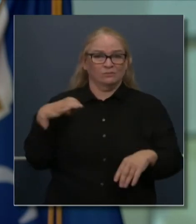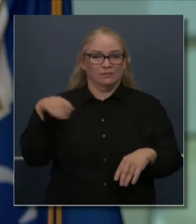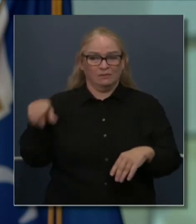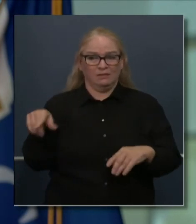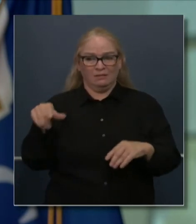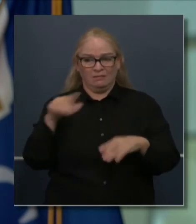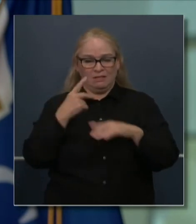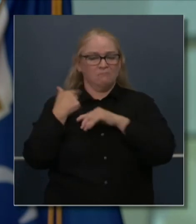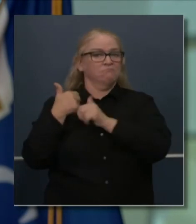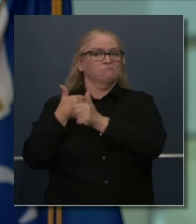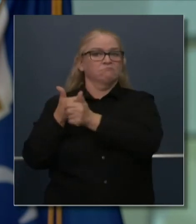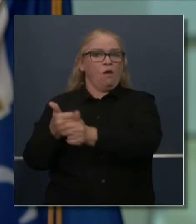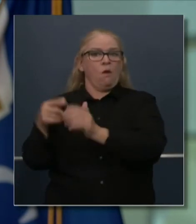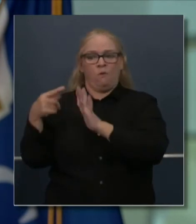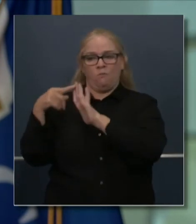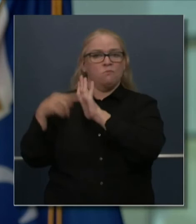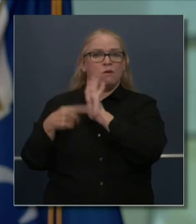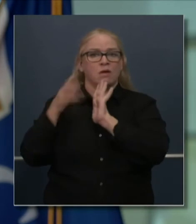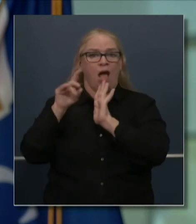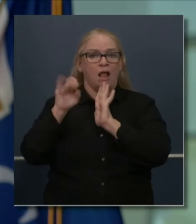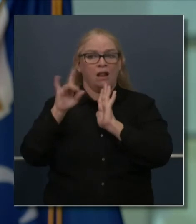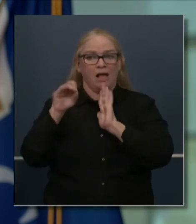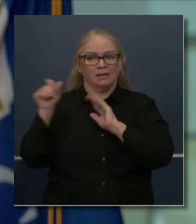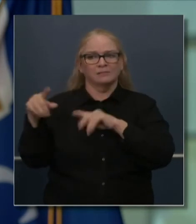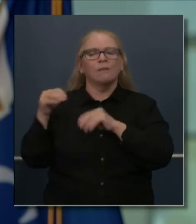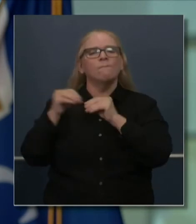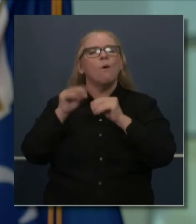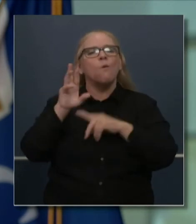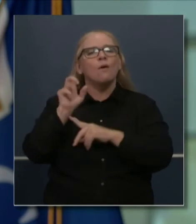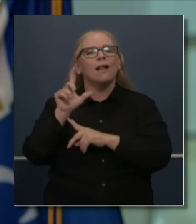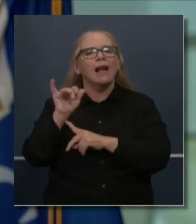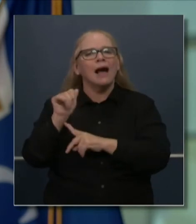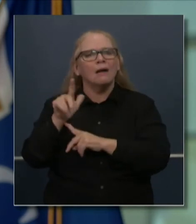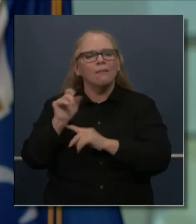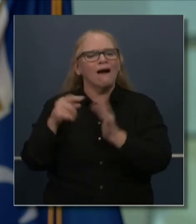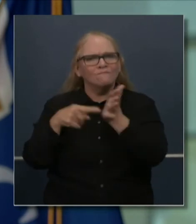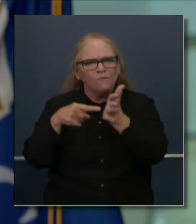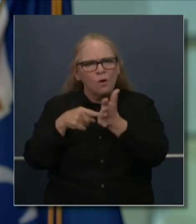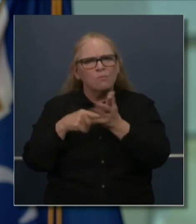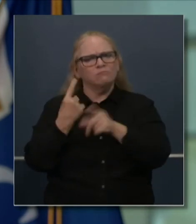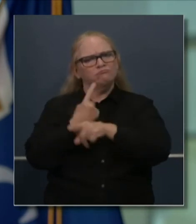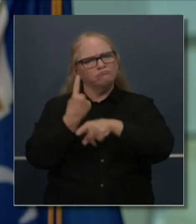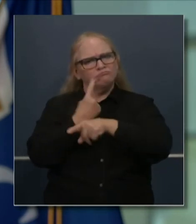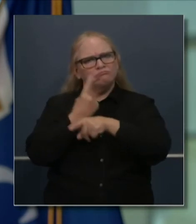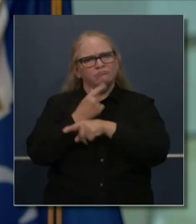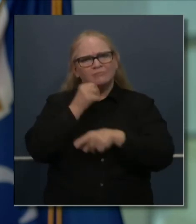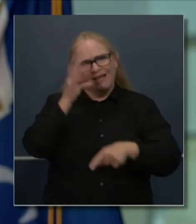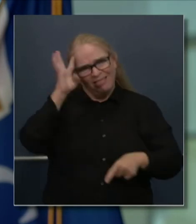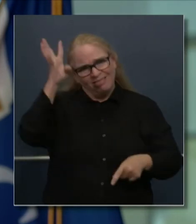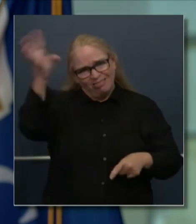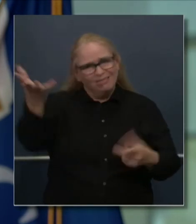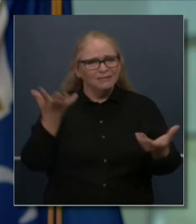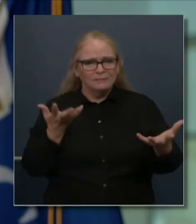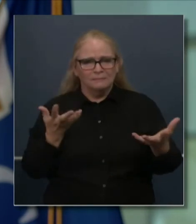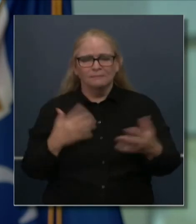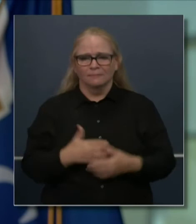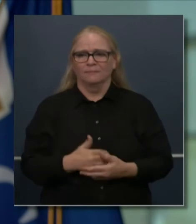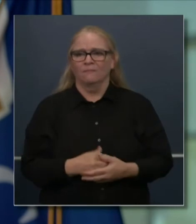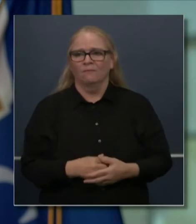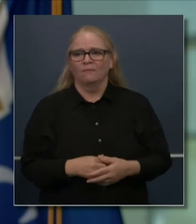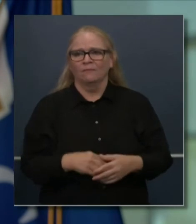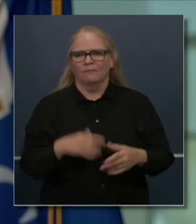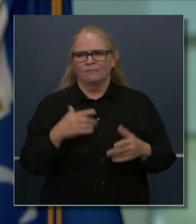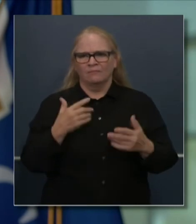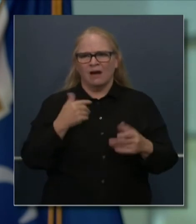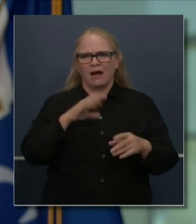more dynamic, more reliable, affordable, dynamic disaggregated